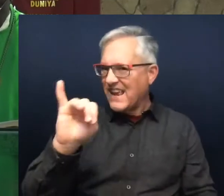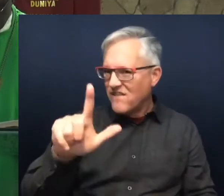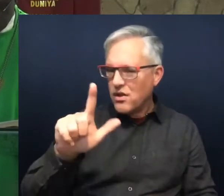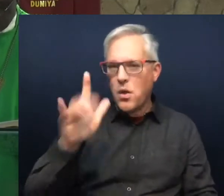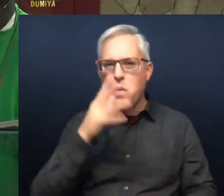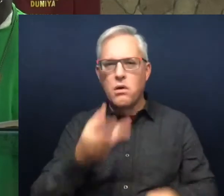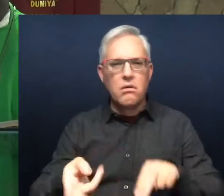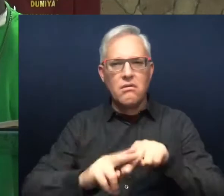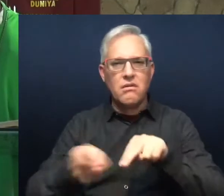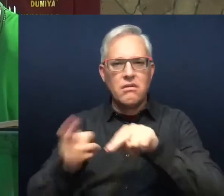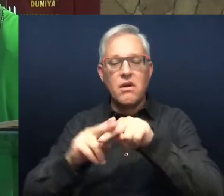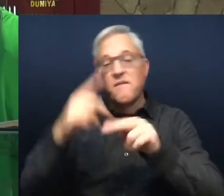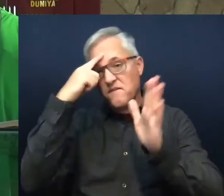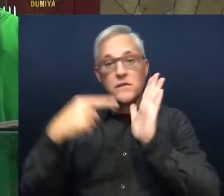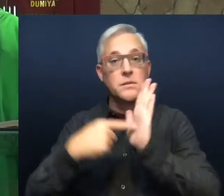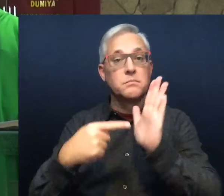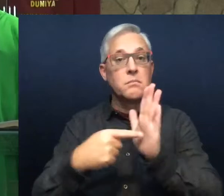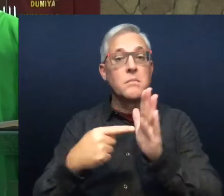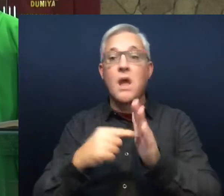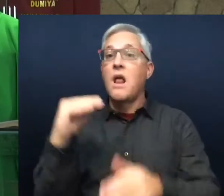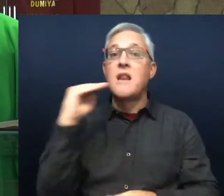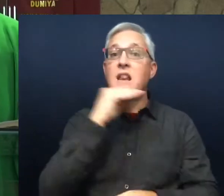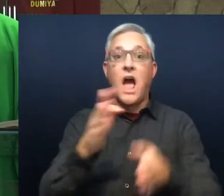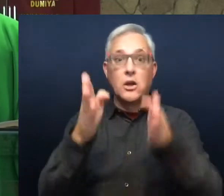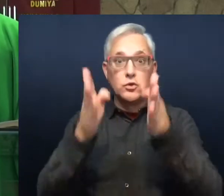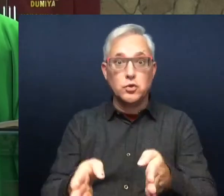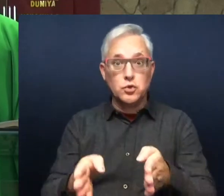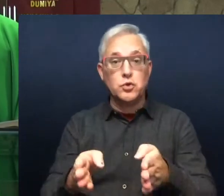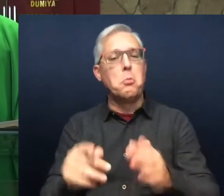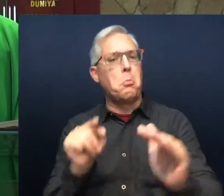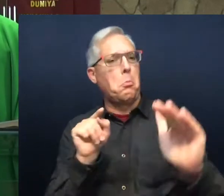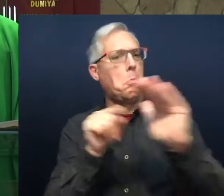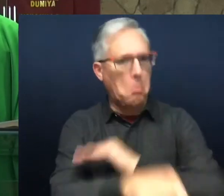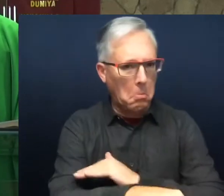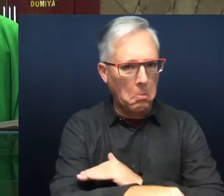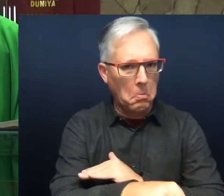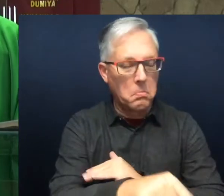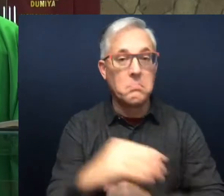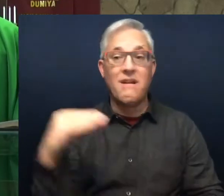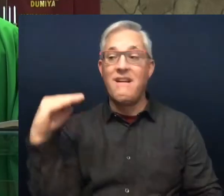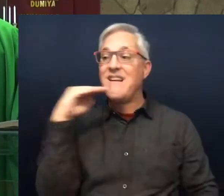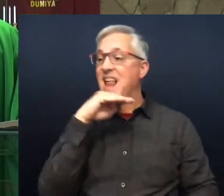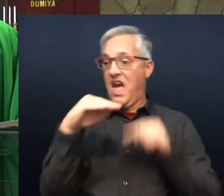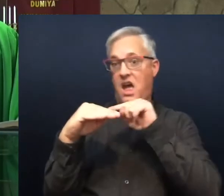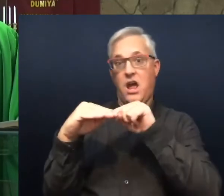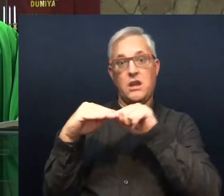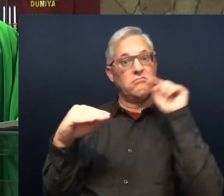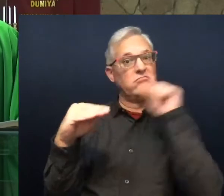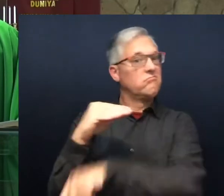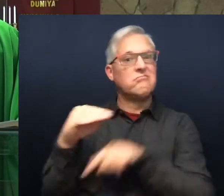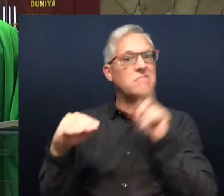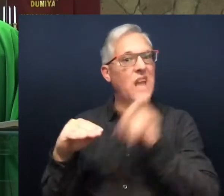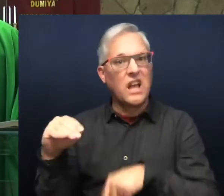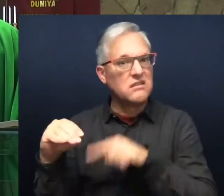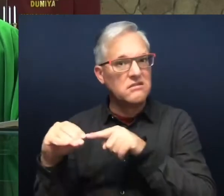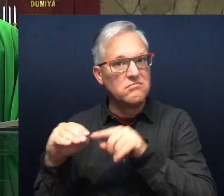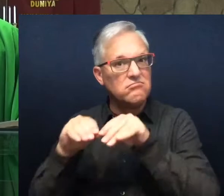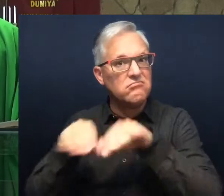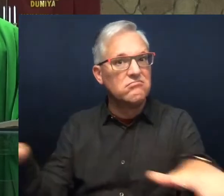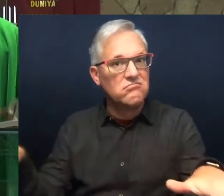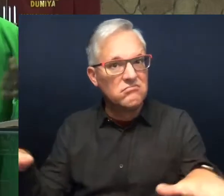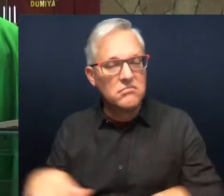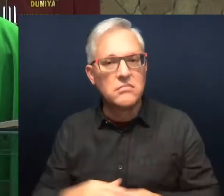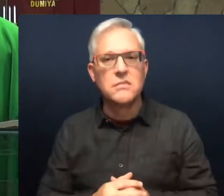you may murder the liar, but you cannot murder the lie, nor establish the truth. Through